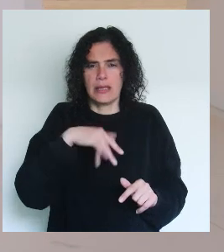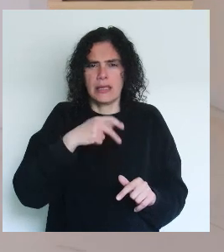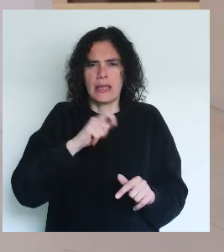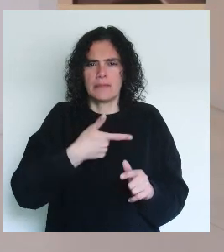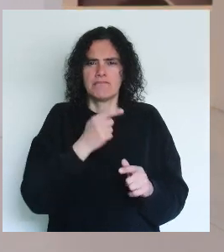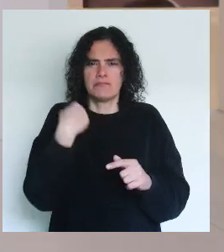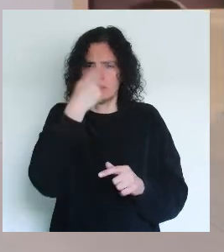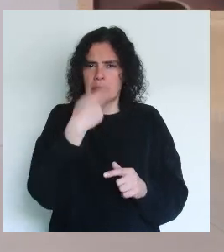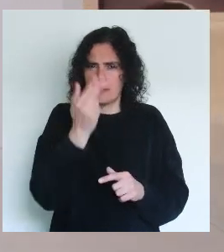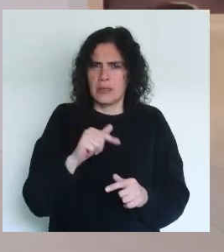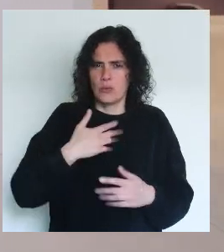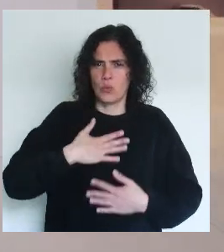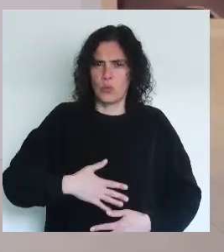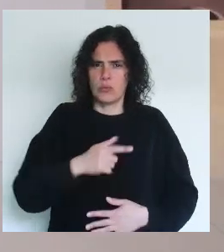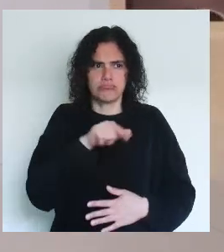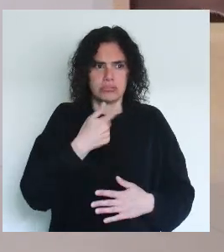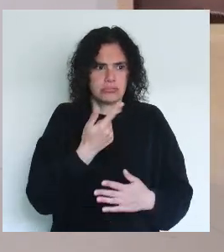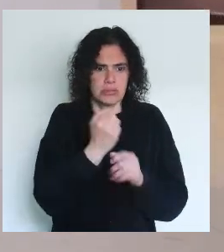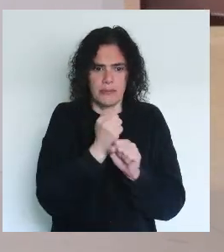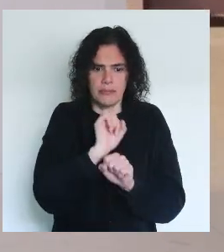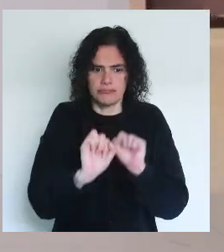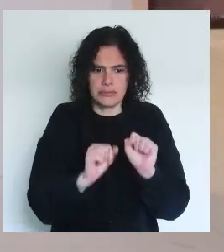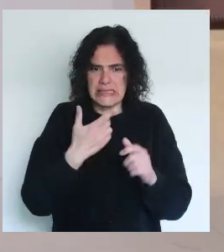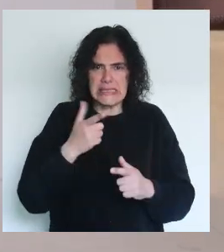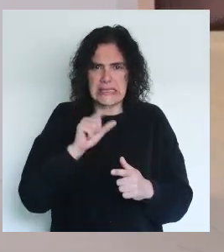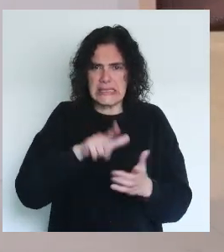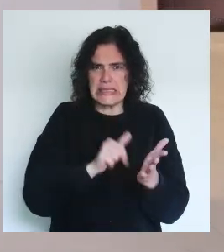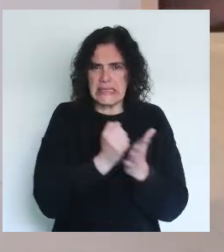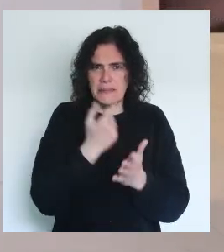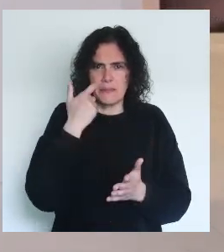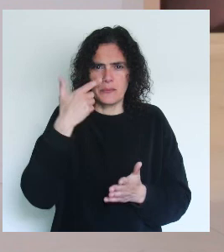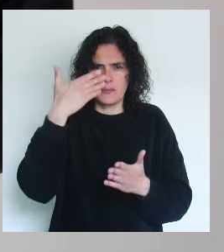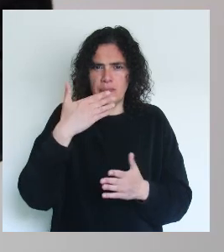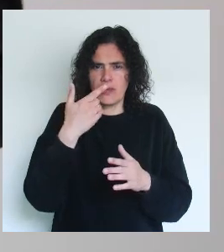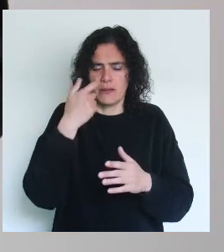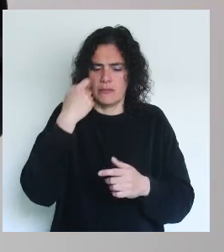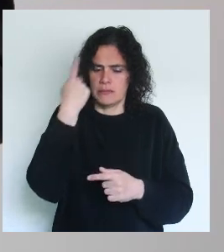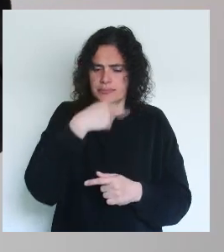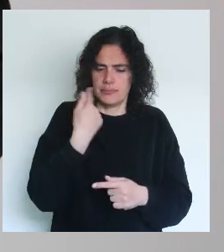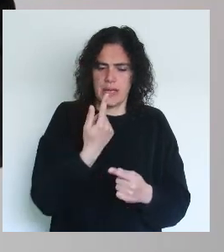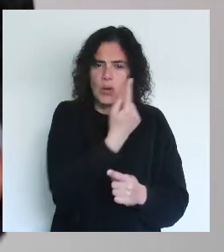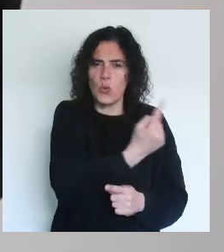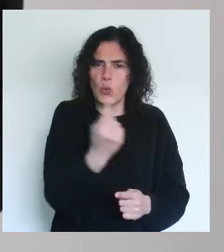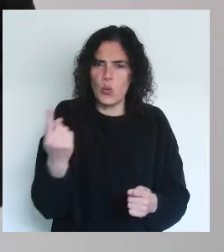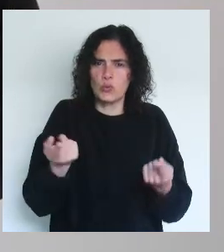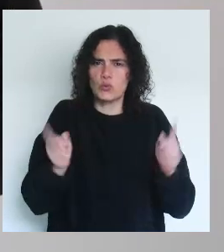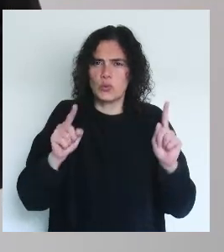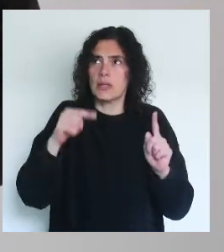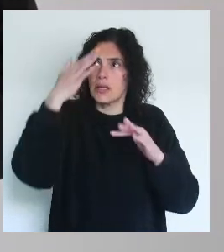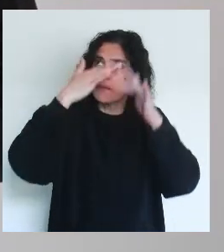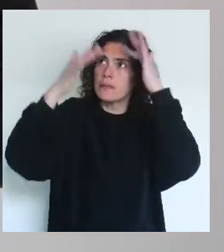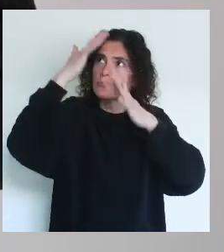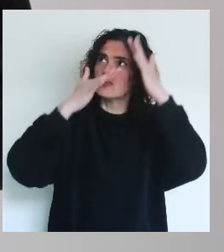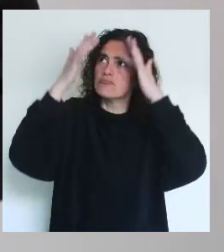paints portrait. Her entire body of work are portrait. But these portraits are not individual portraits. They